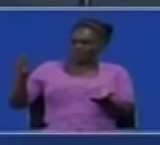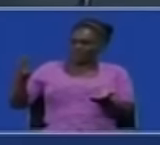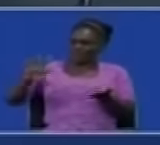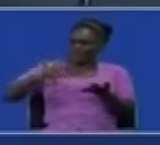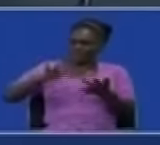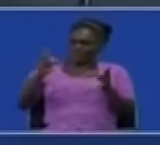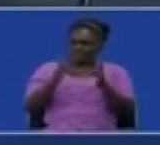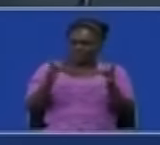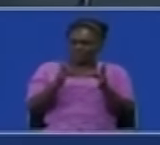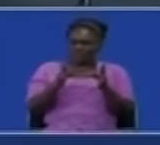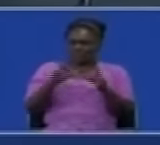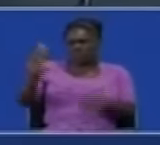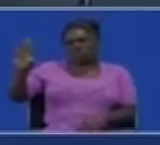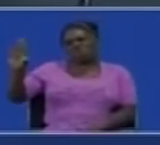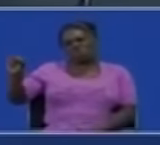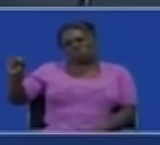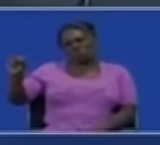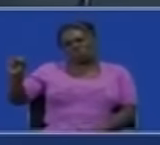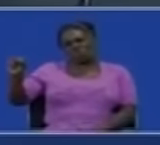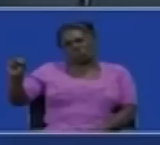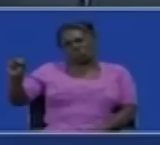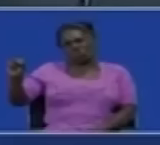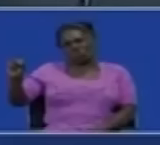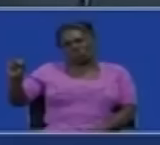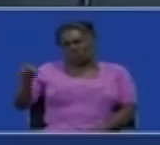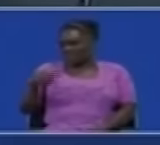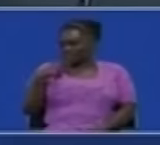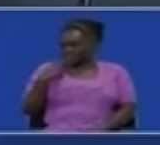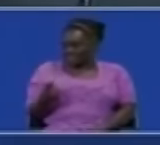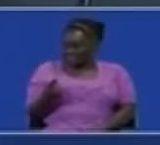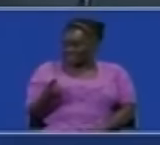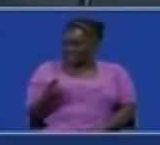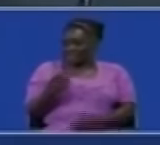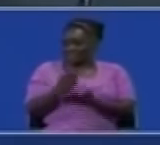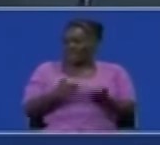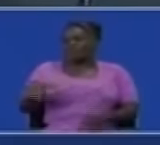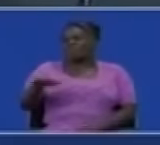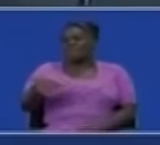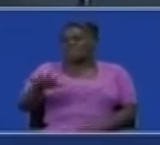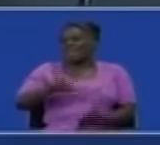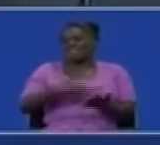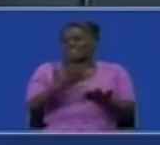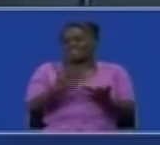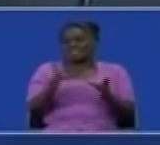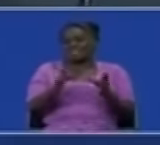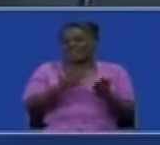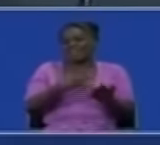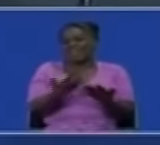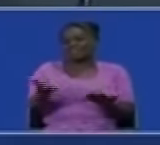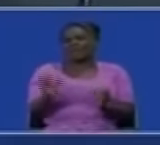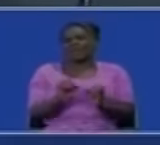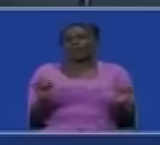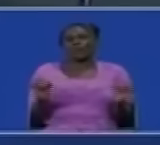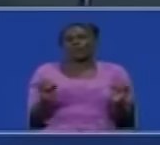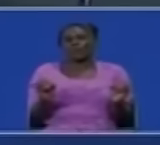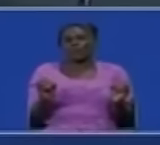connection? Absolutely not. Because that is what we're saying, that in certain areas where, you know, the internet connection isn't